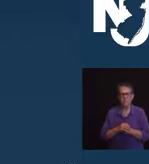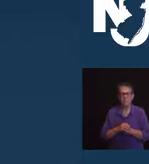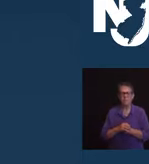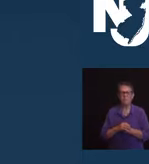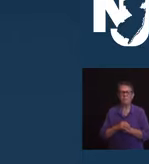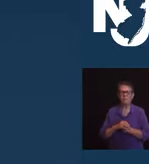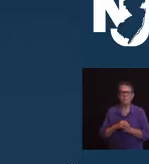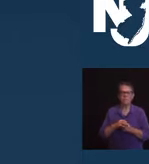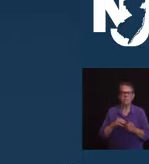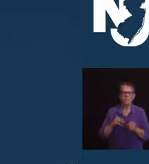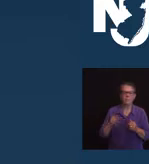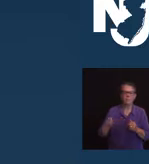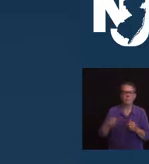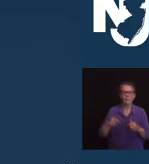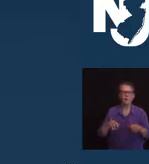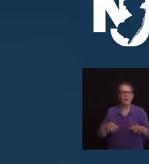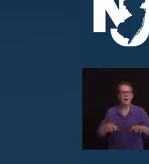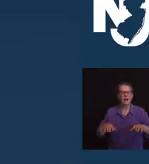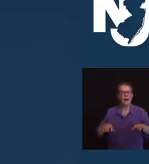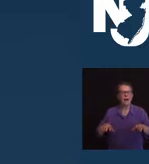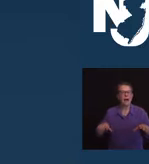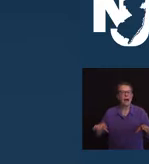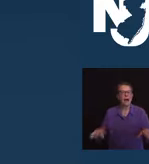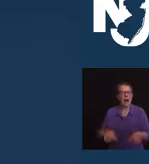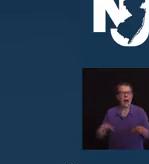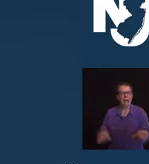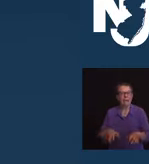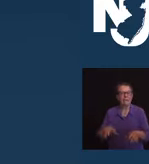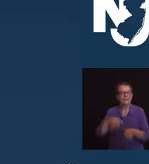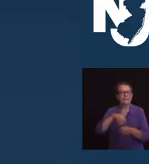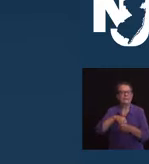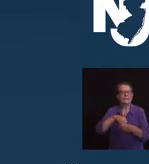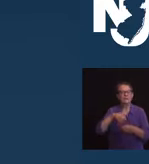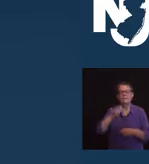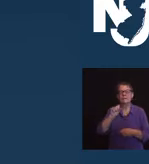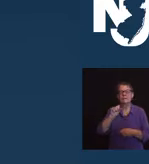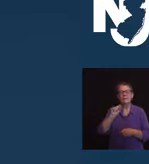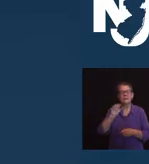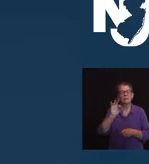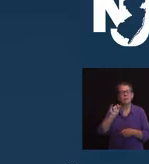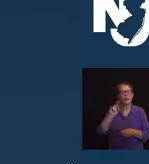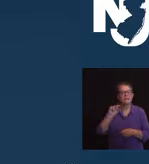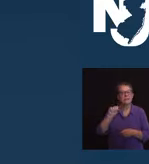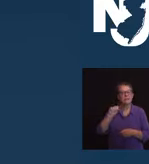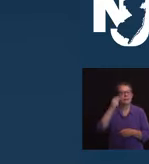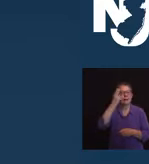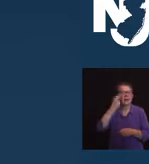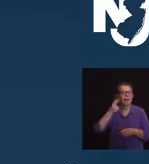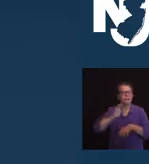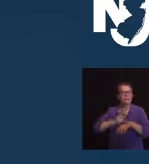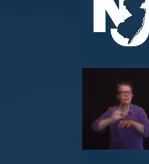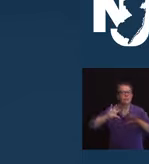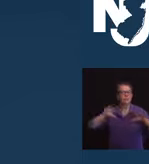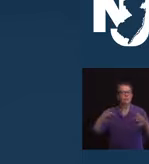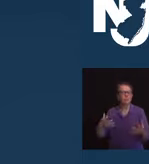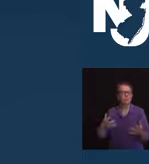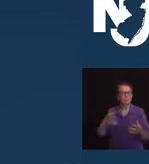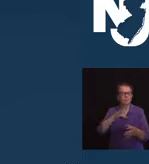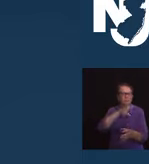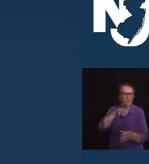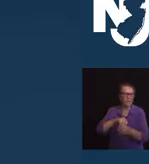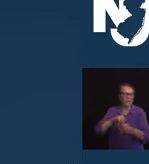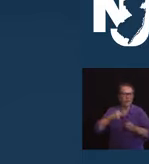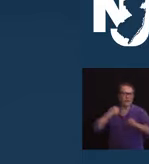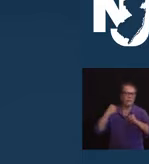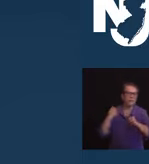St. Francis de Sales Church in Vernon at the time of his passing. He also had a huge heart and was among the